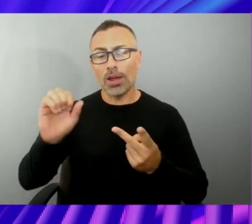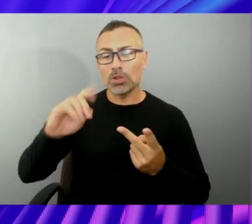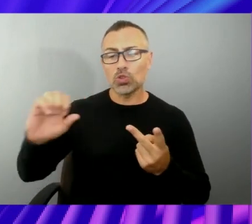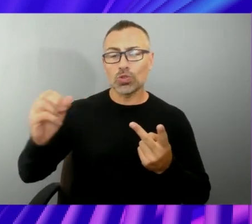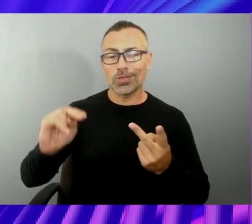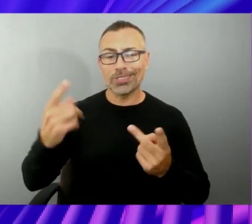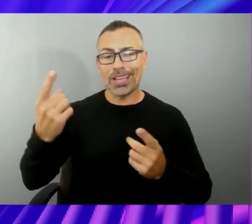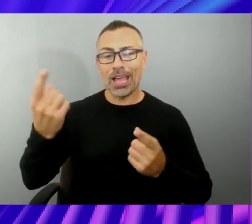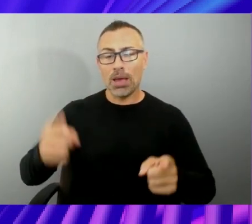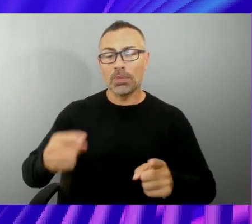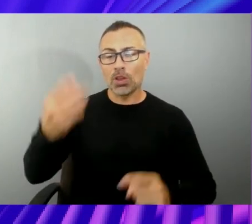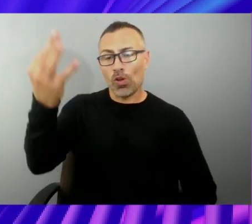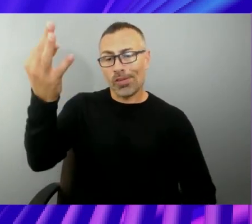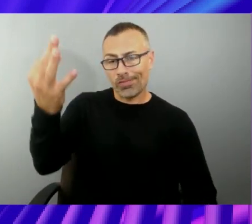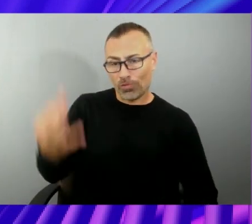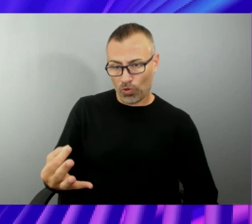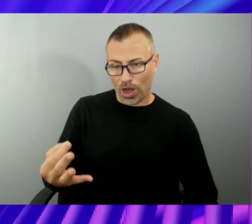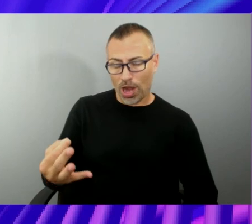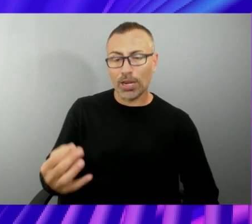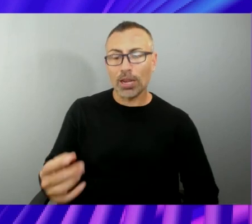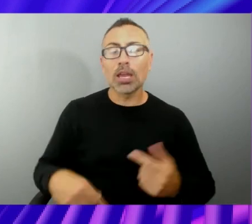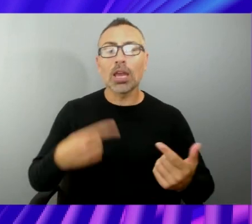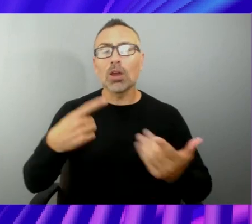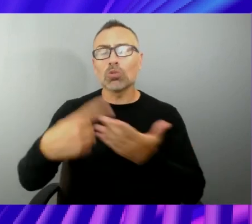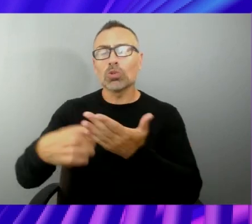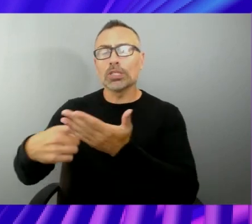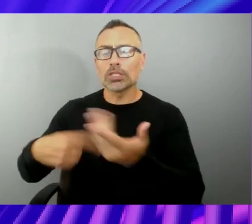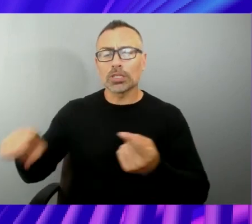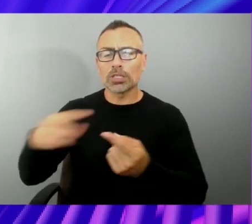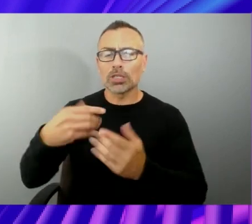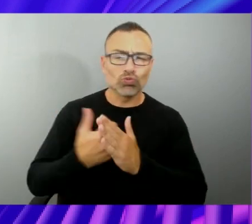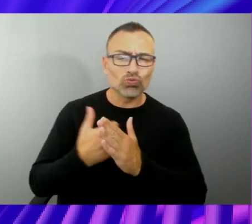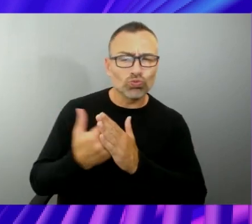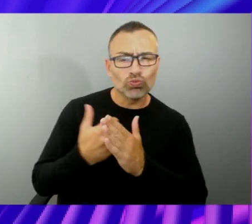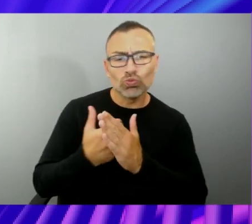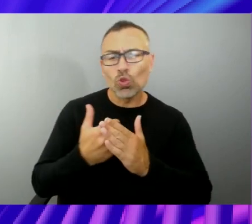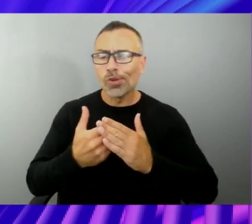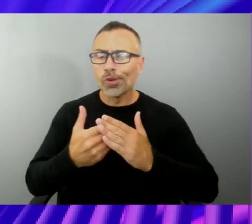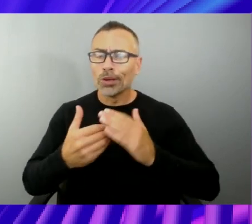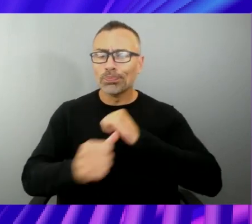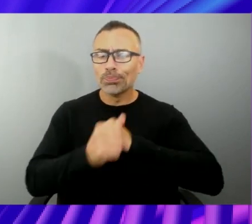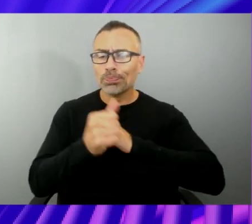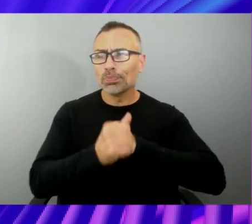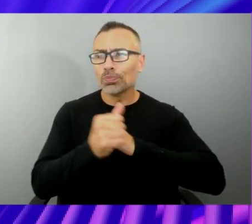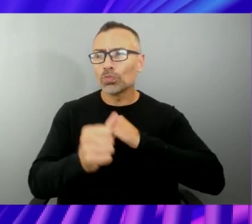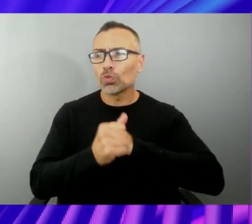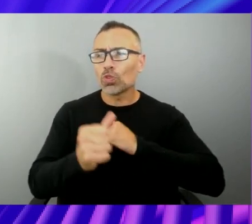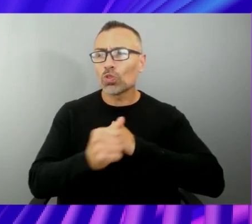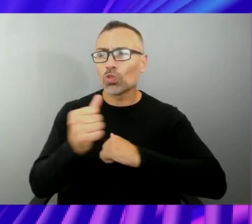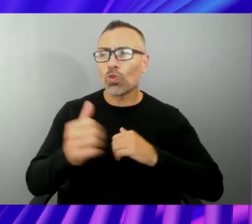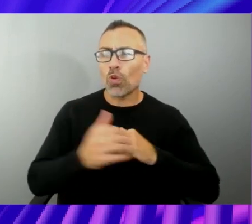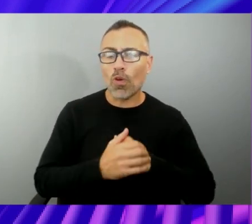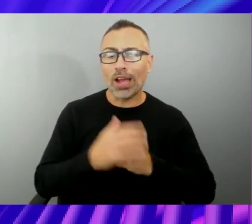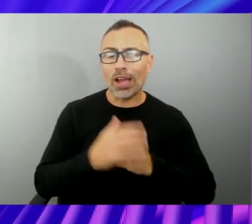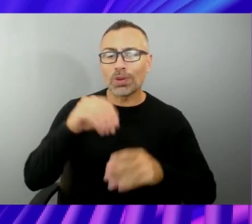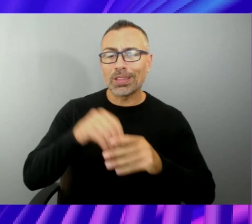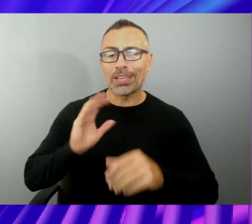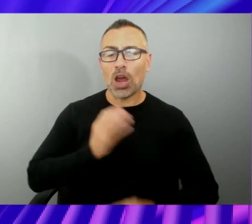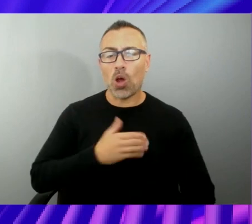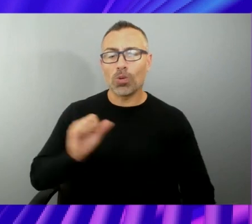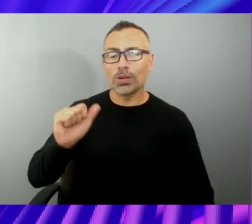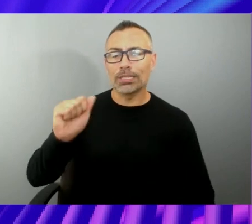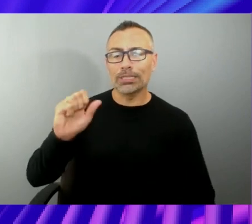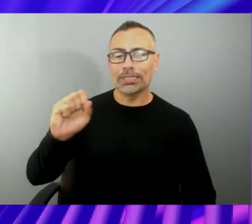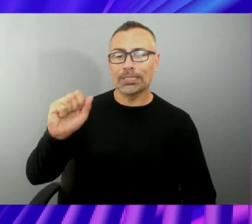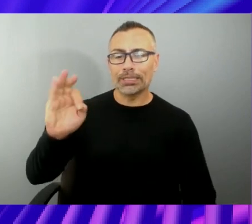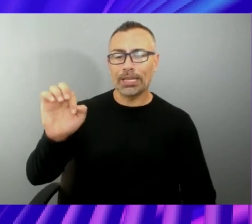new and emerging threats in our safe room episode. So I'd recommend that just a little bit of promotion for our team's Twitch show.